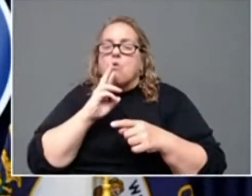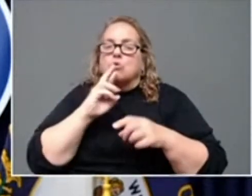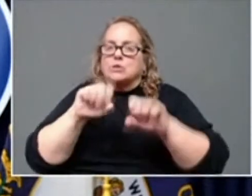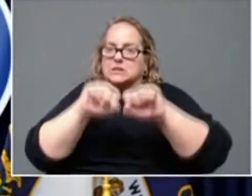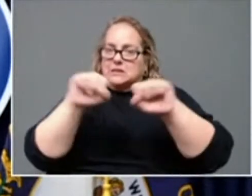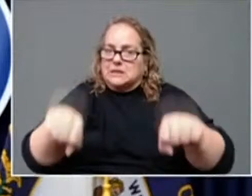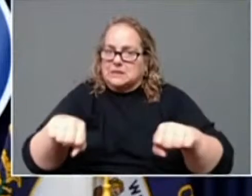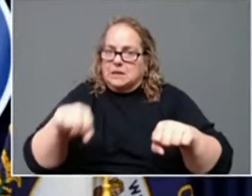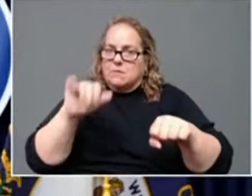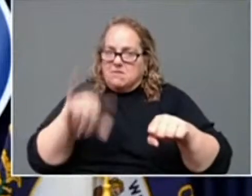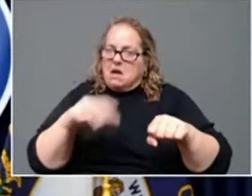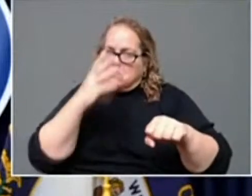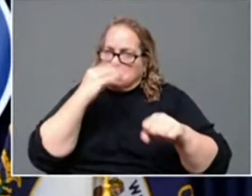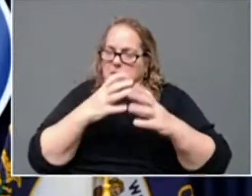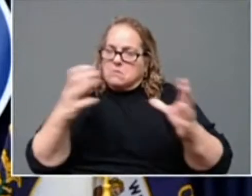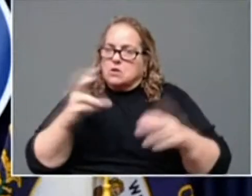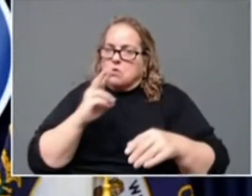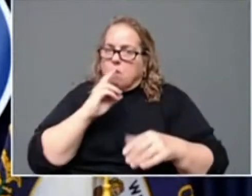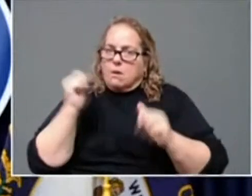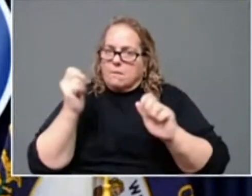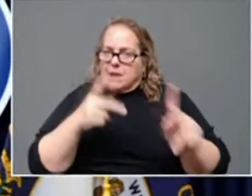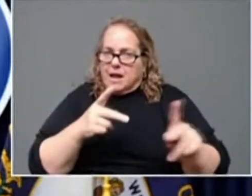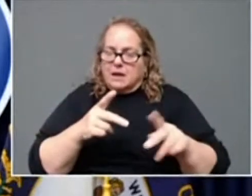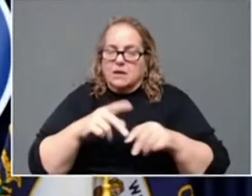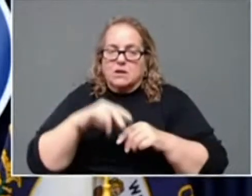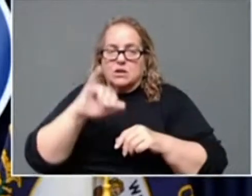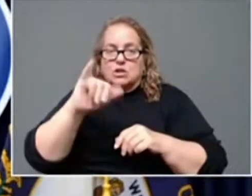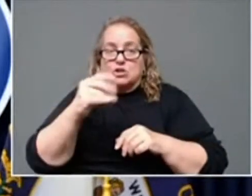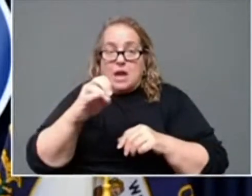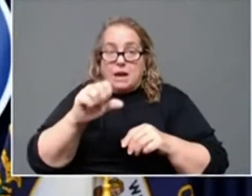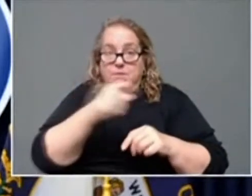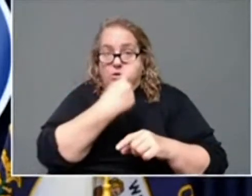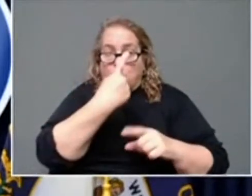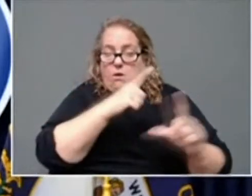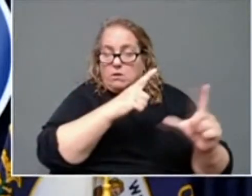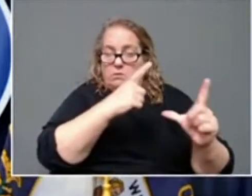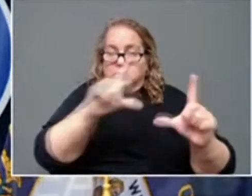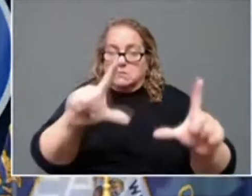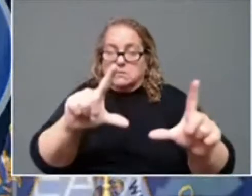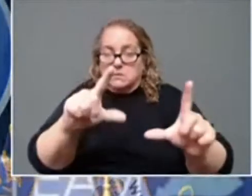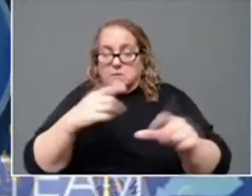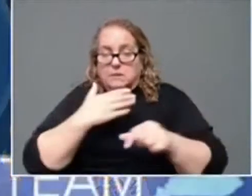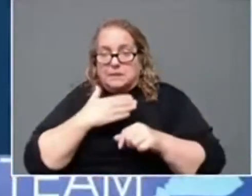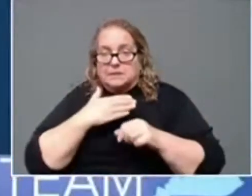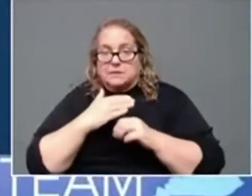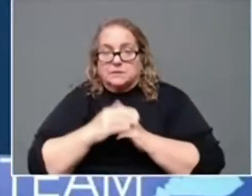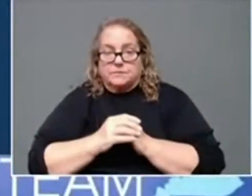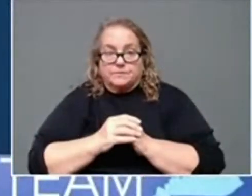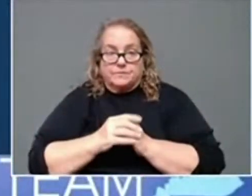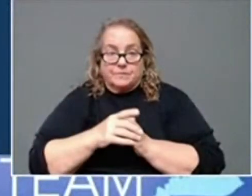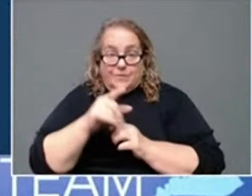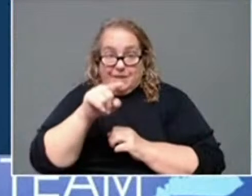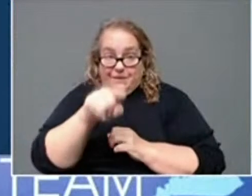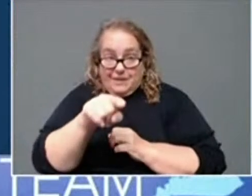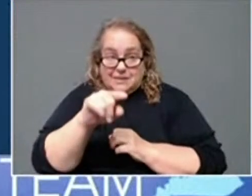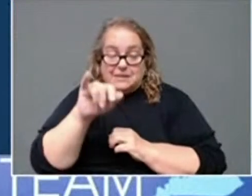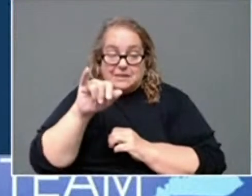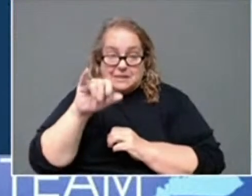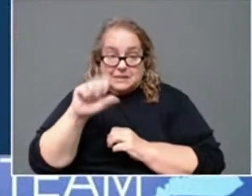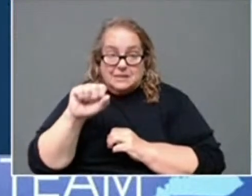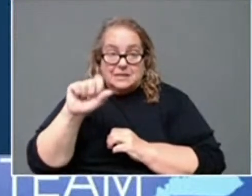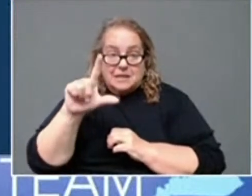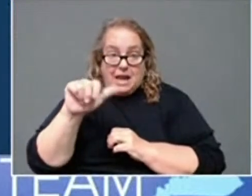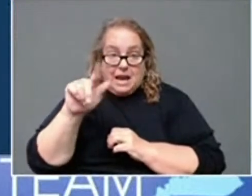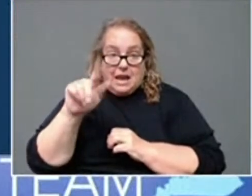James, if you could bring up the one slide, please. And this is a slide that